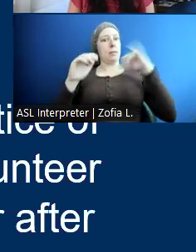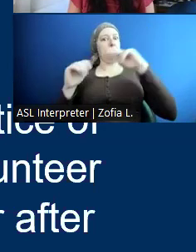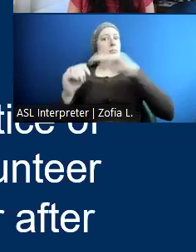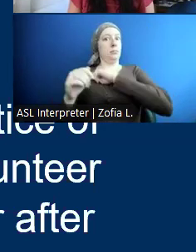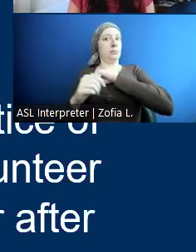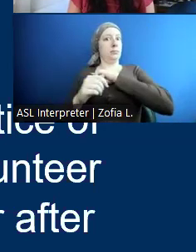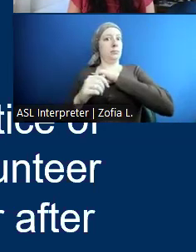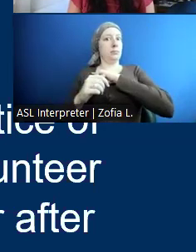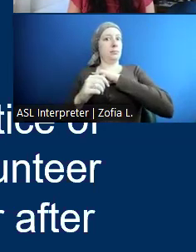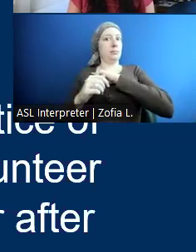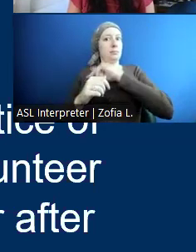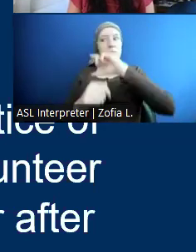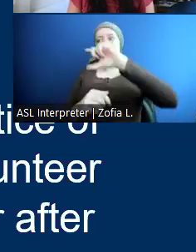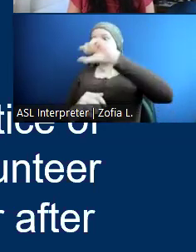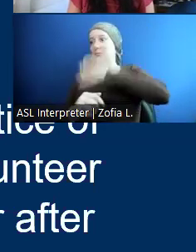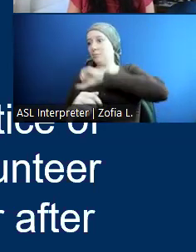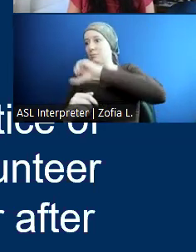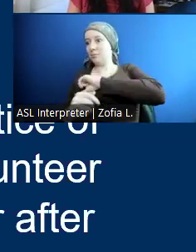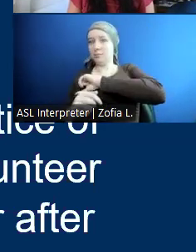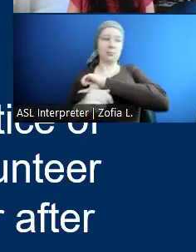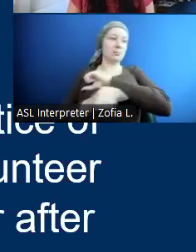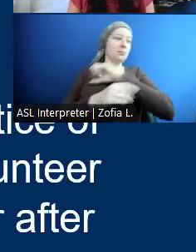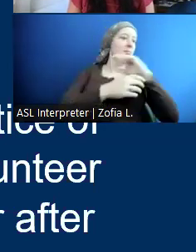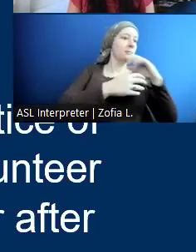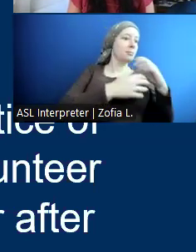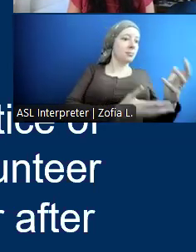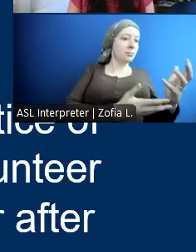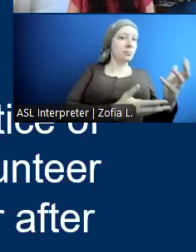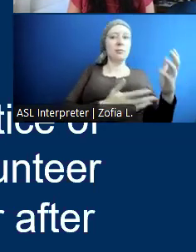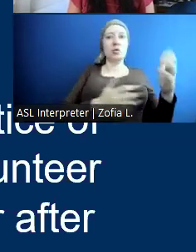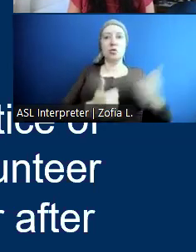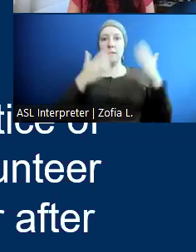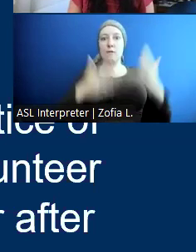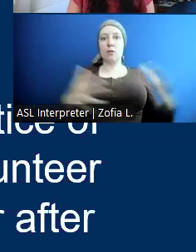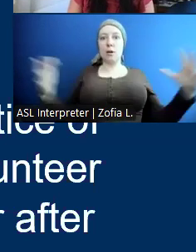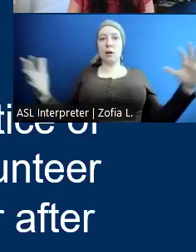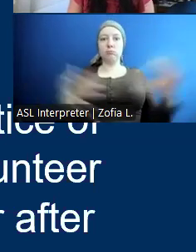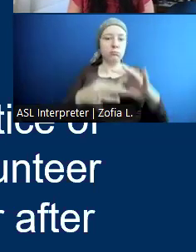connection between law enforcement and where survivor needs are.